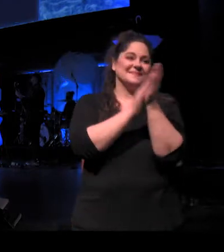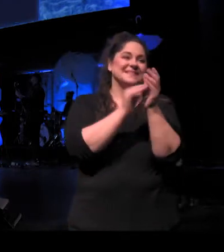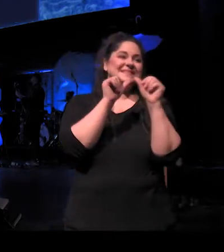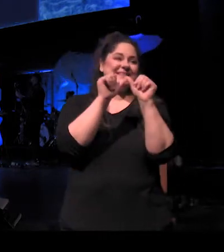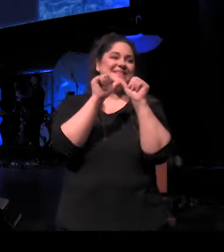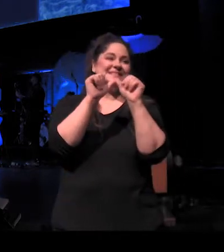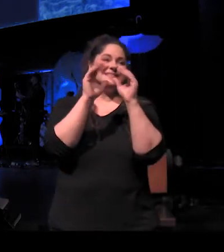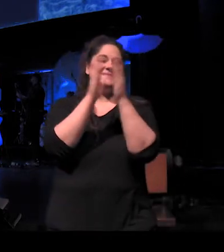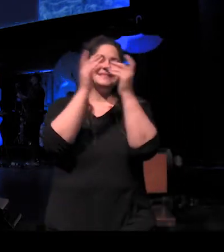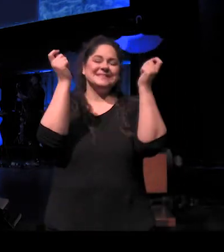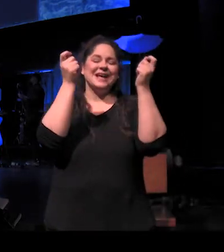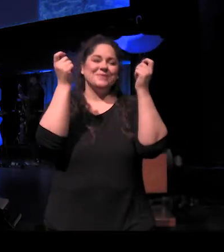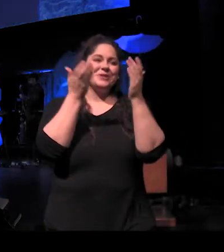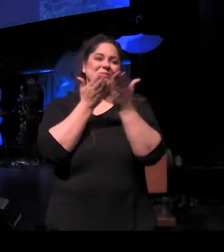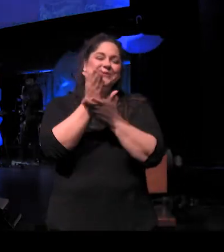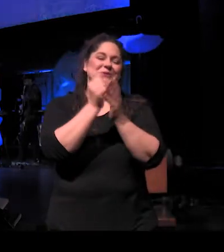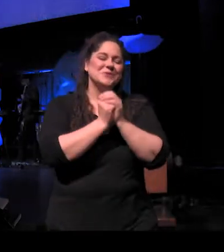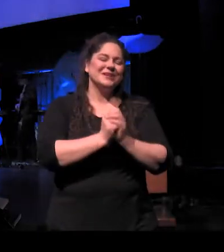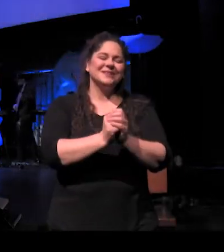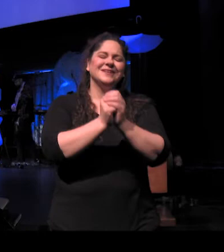sing together in worship.